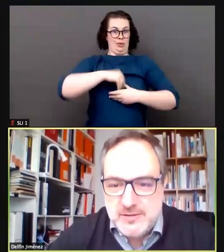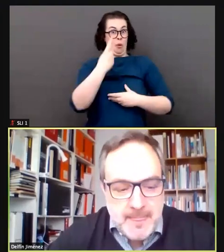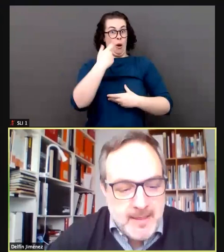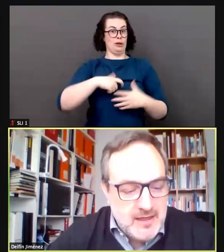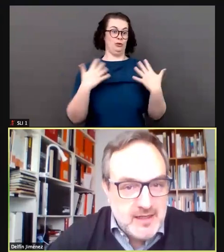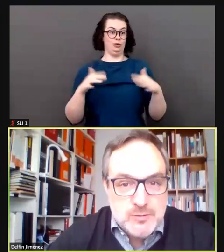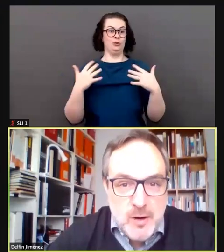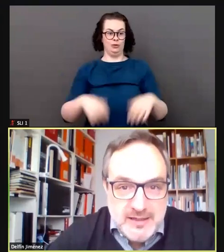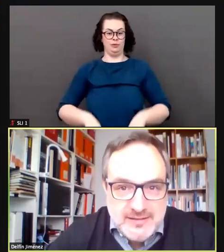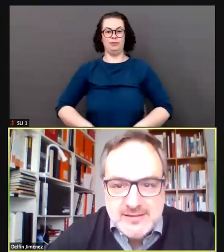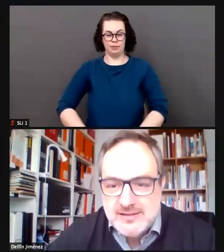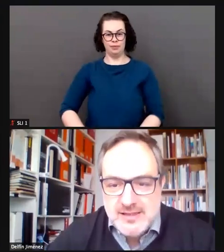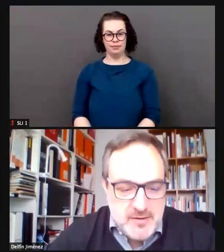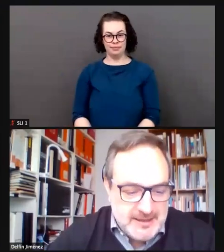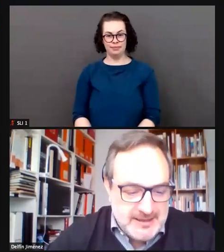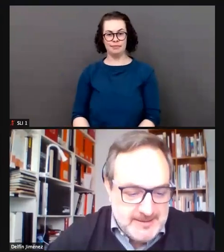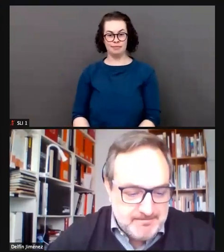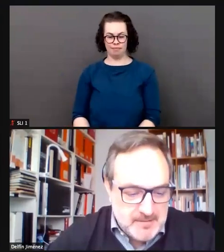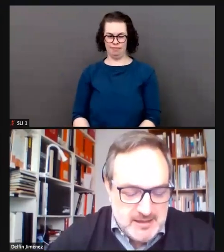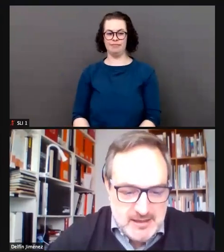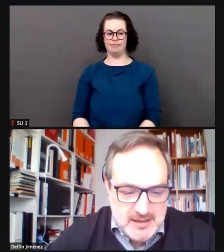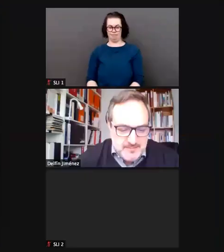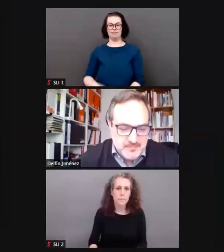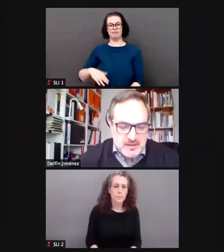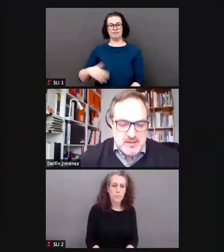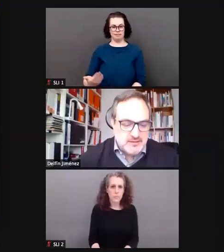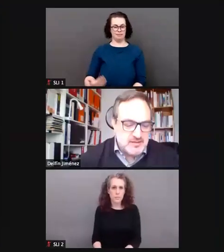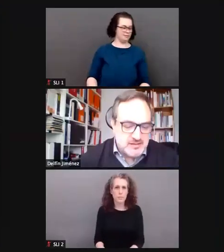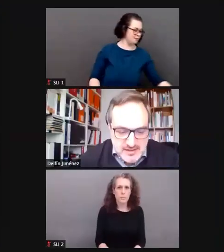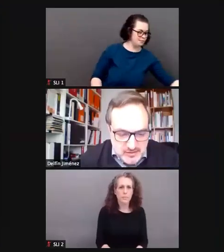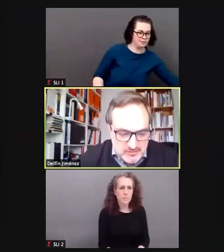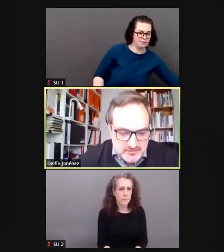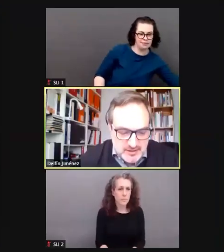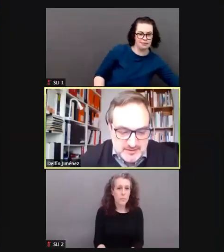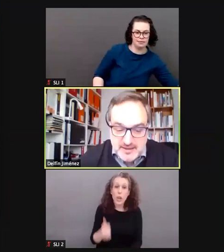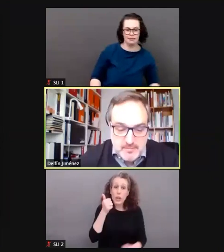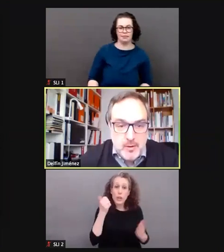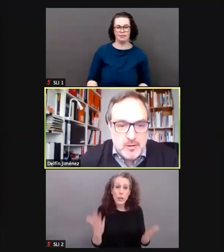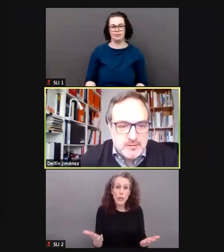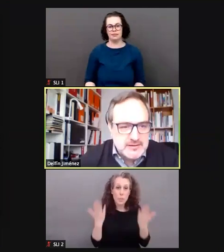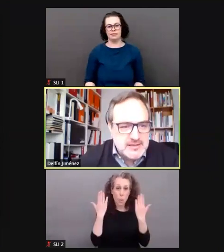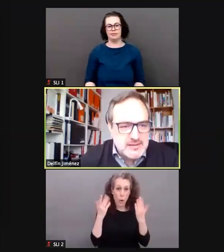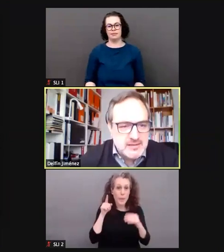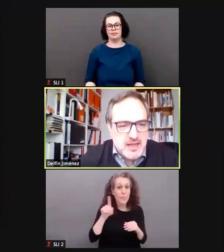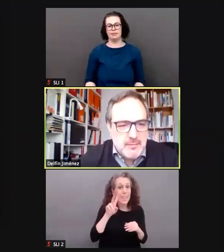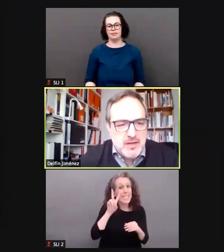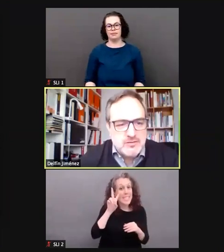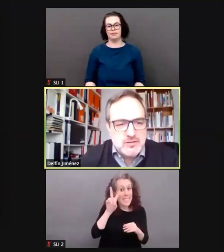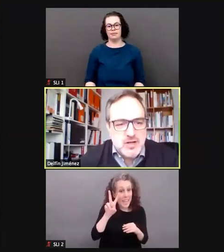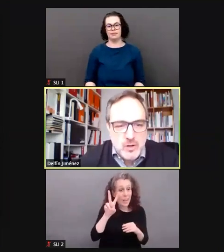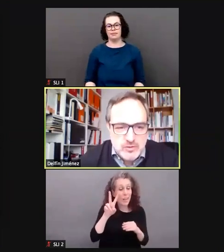Fernando. Good morning, everybody. This second technical report is